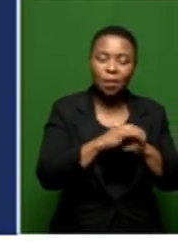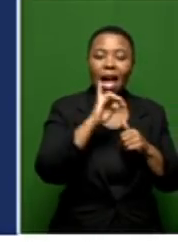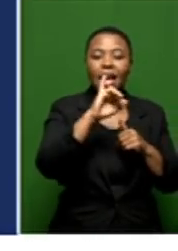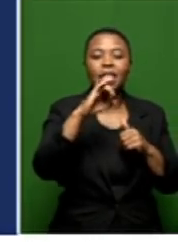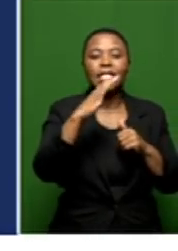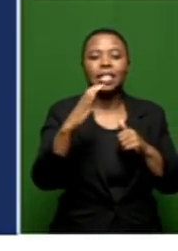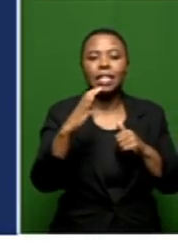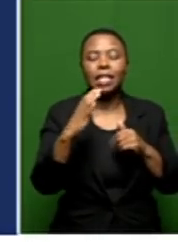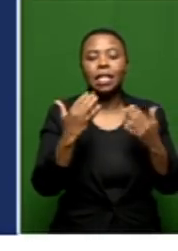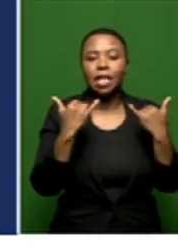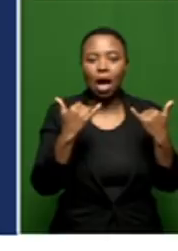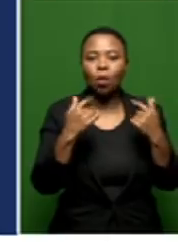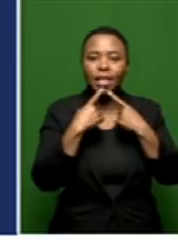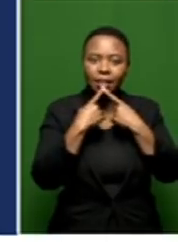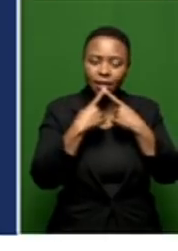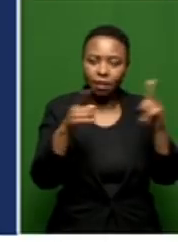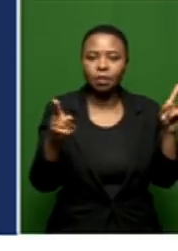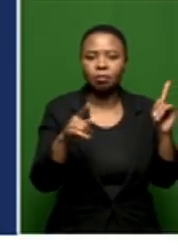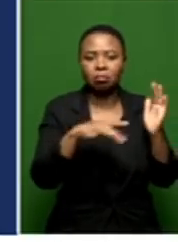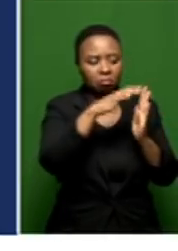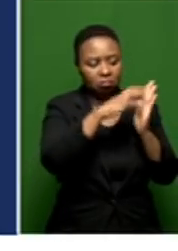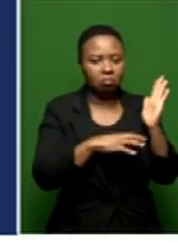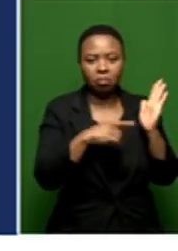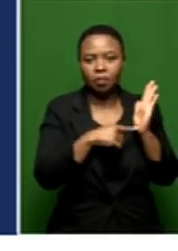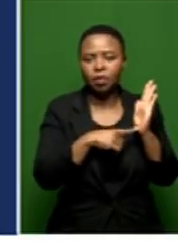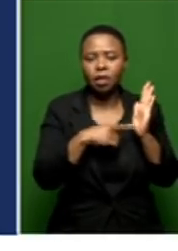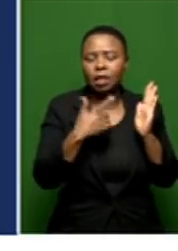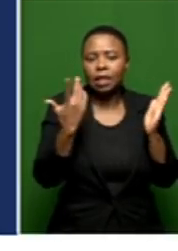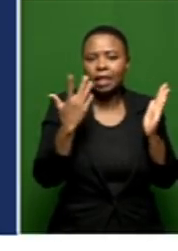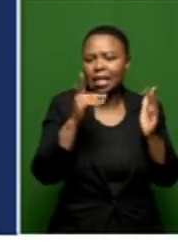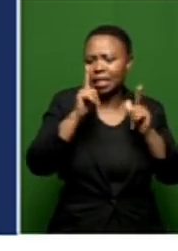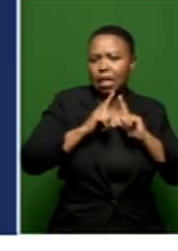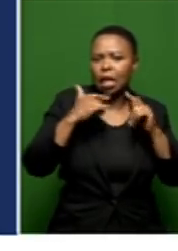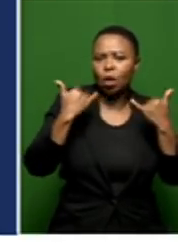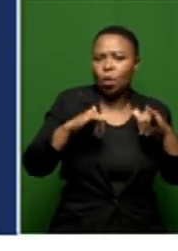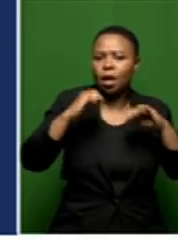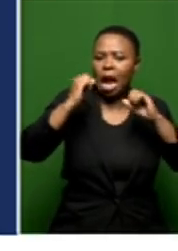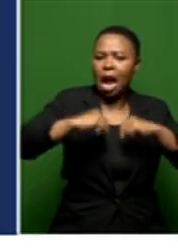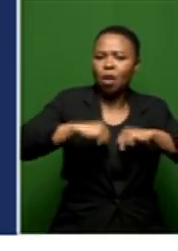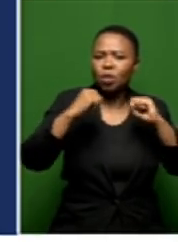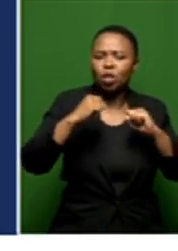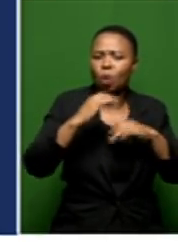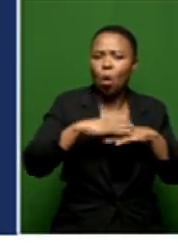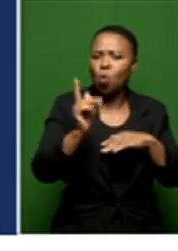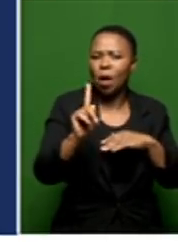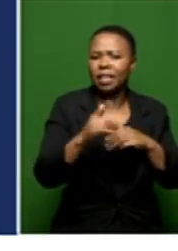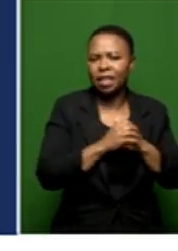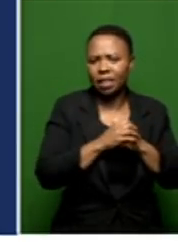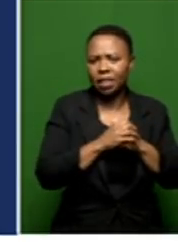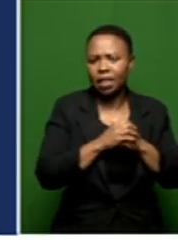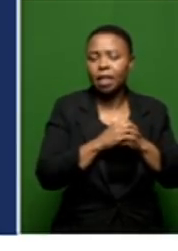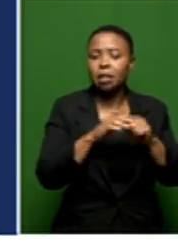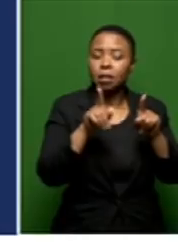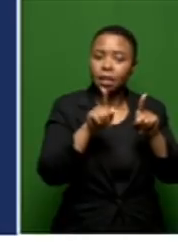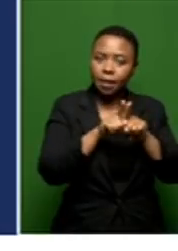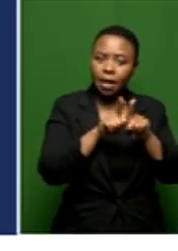joint statement. Now the statement does not even tell us what they agreed upon, which first of all betrays a lack